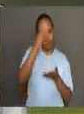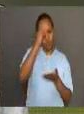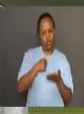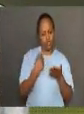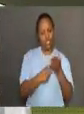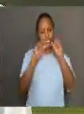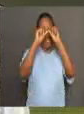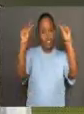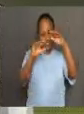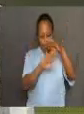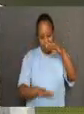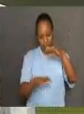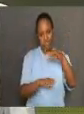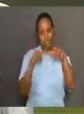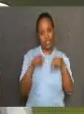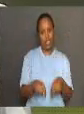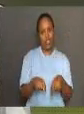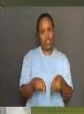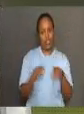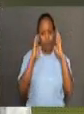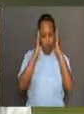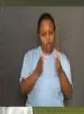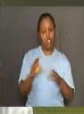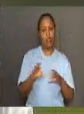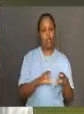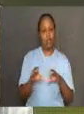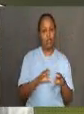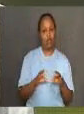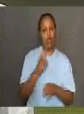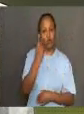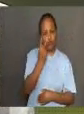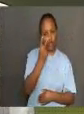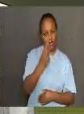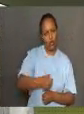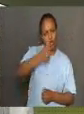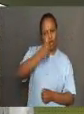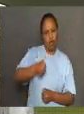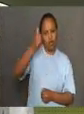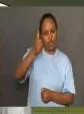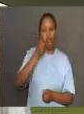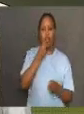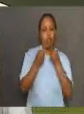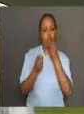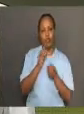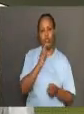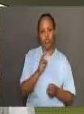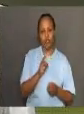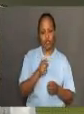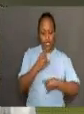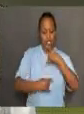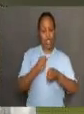topic. Today, we will focus on two major crimes: